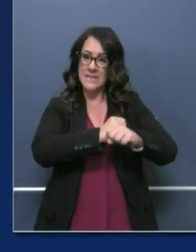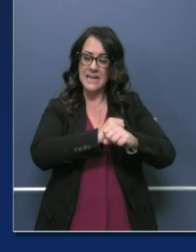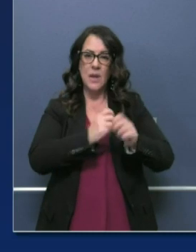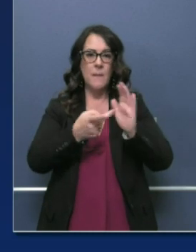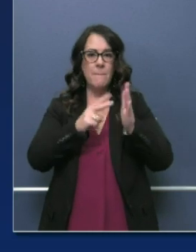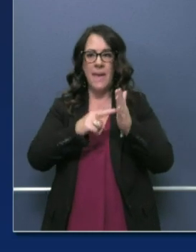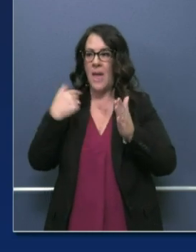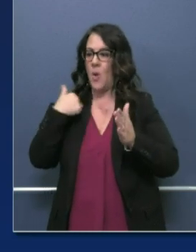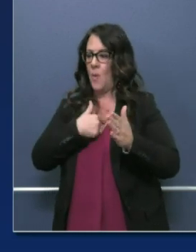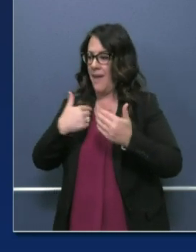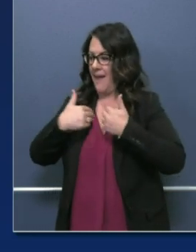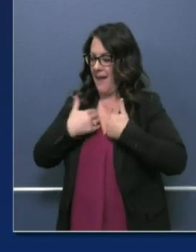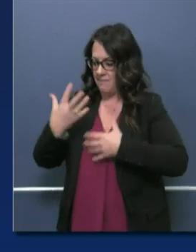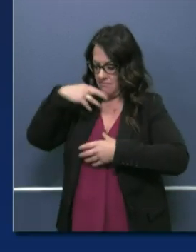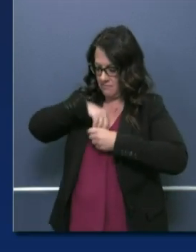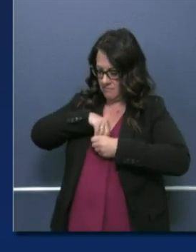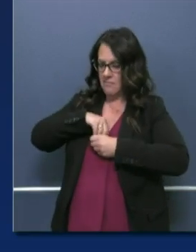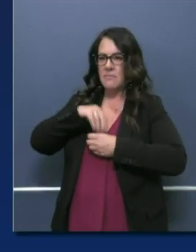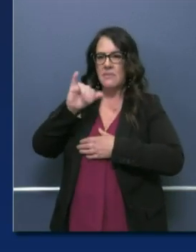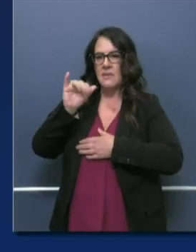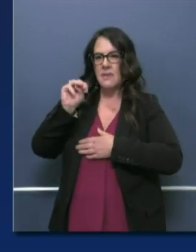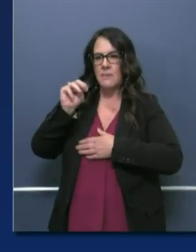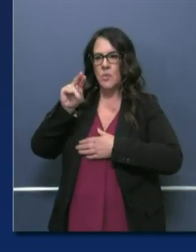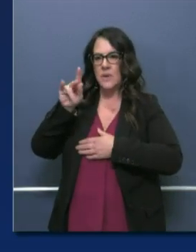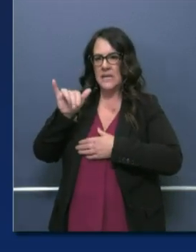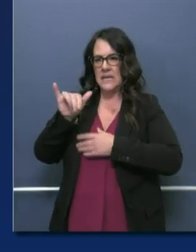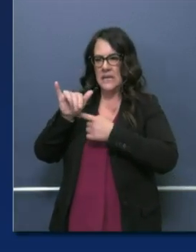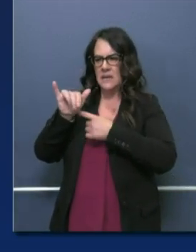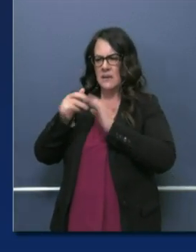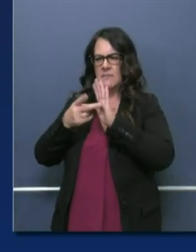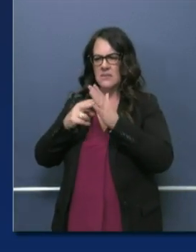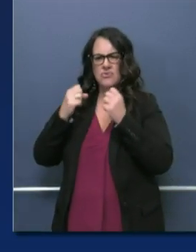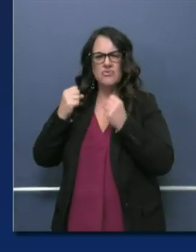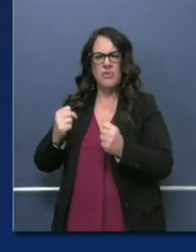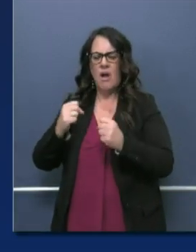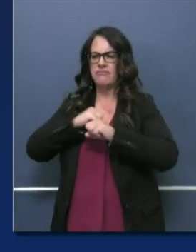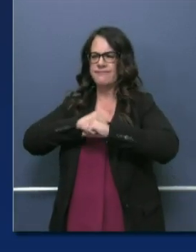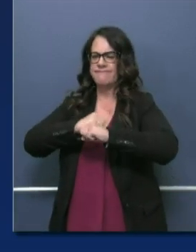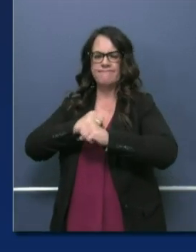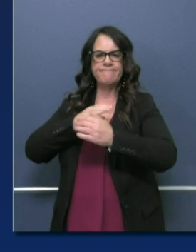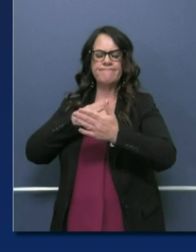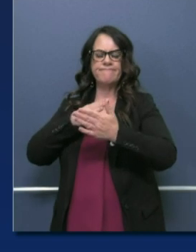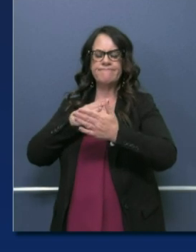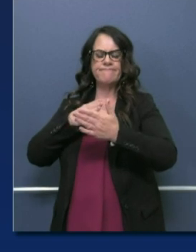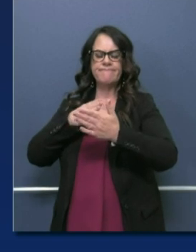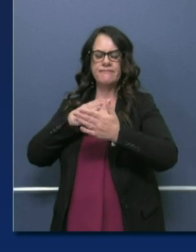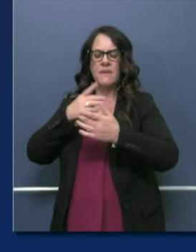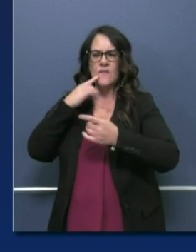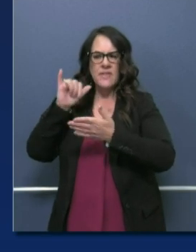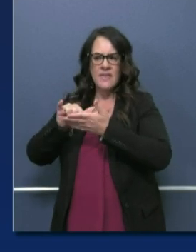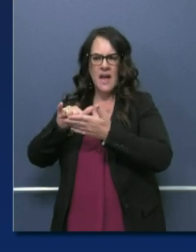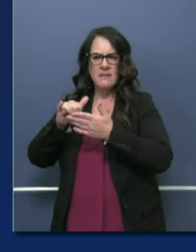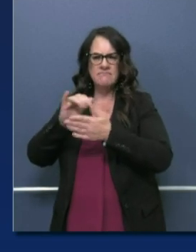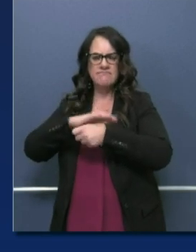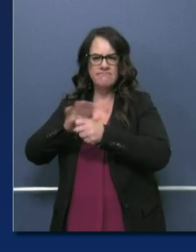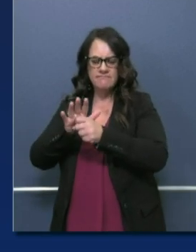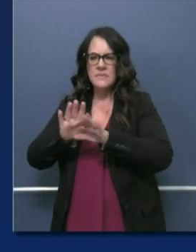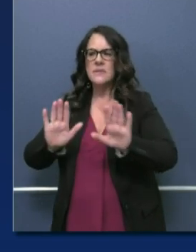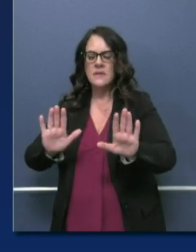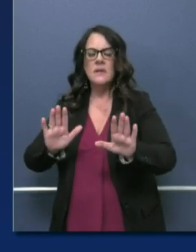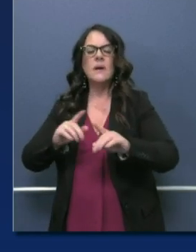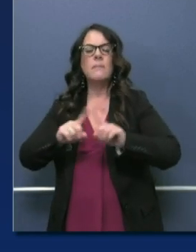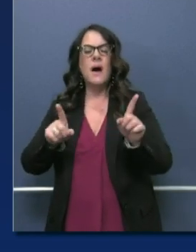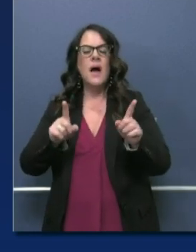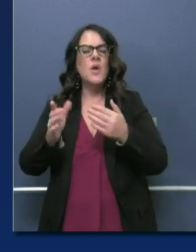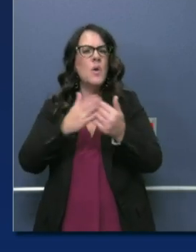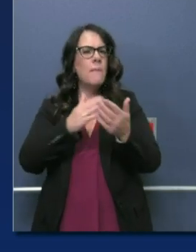us to move without modifications, we will keep 4 things specifically in mind when we make our decisions. First of all, we want to make